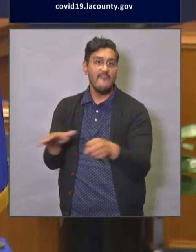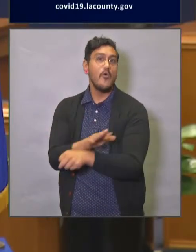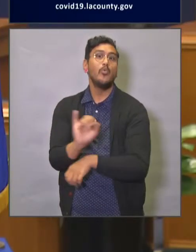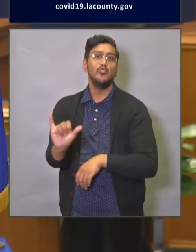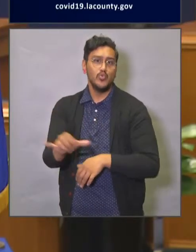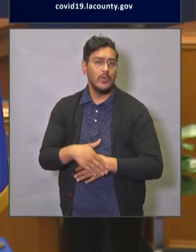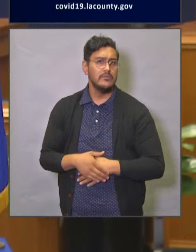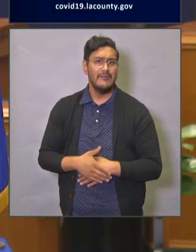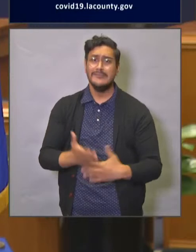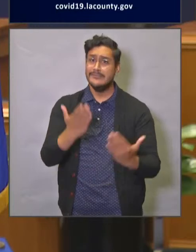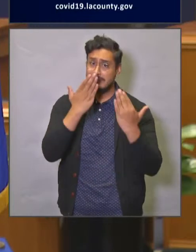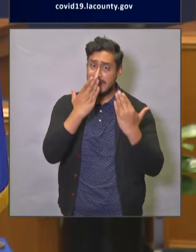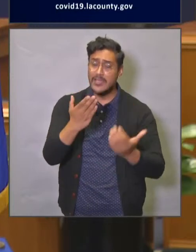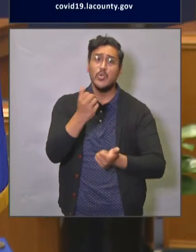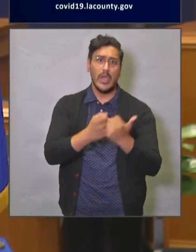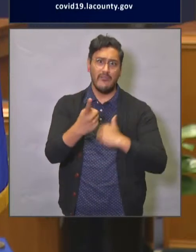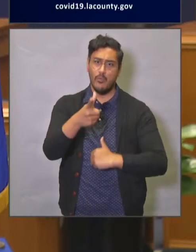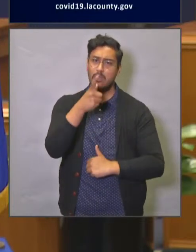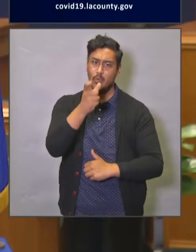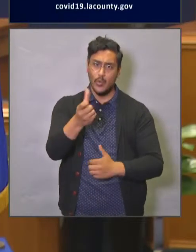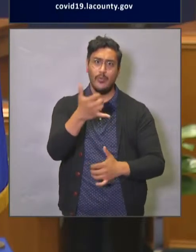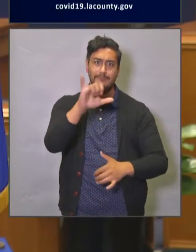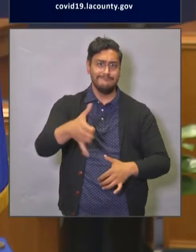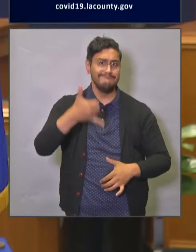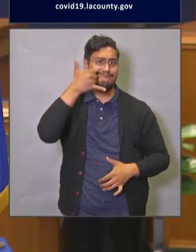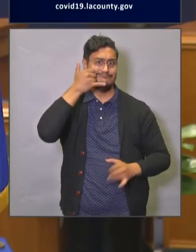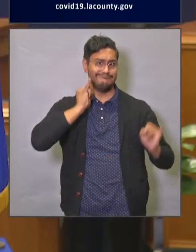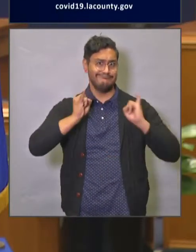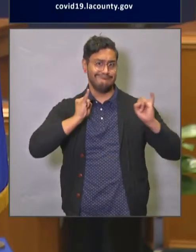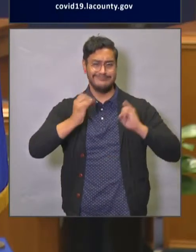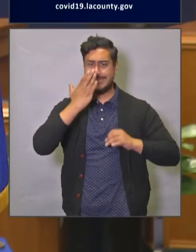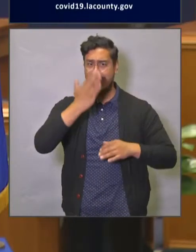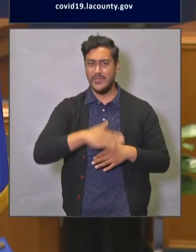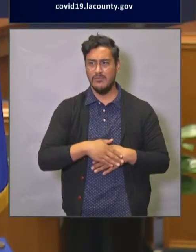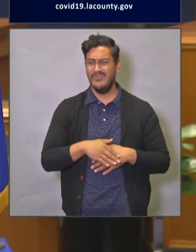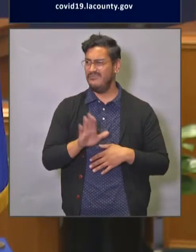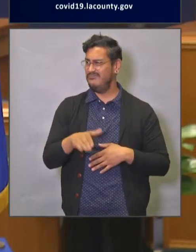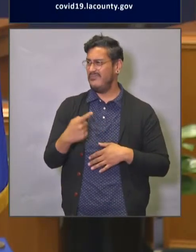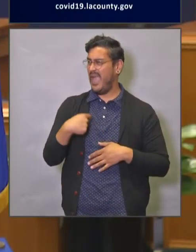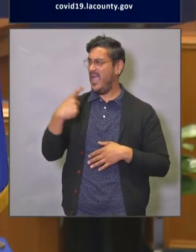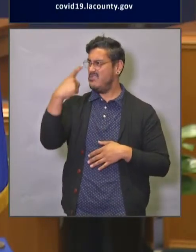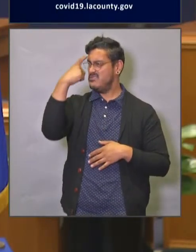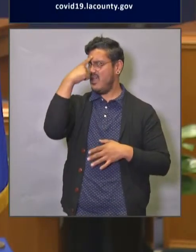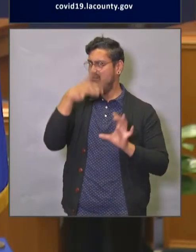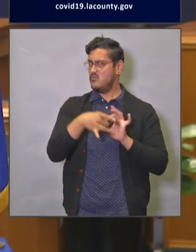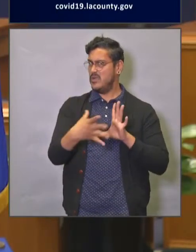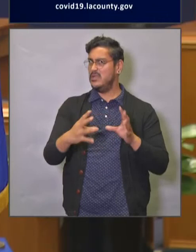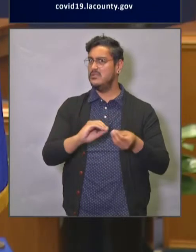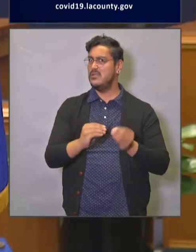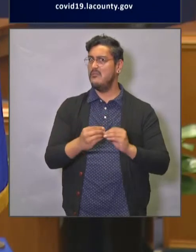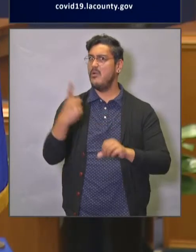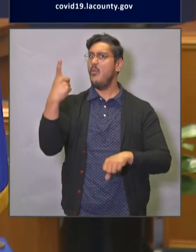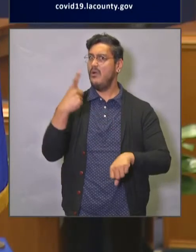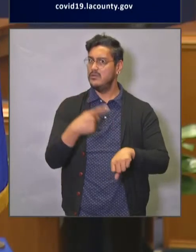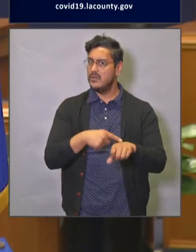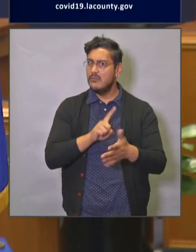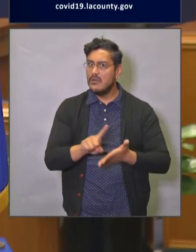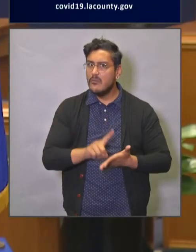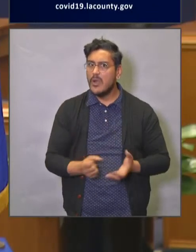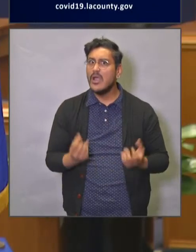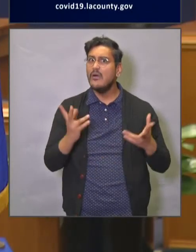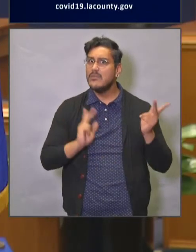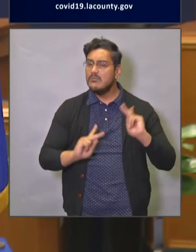is cooperating with us. And I thought we were releasing those numbers once a week about how many people we've actually